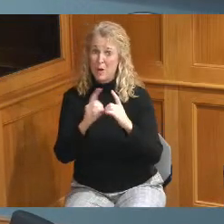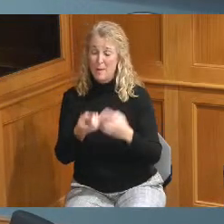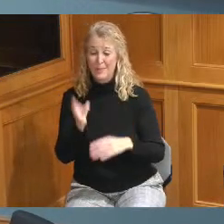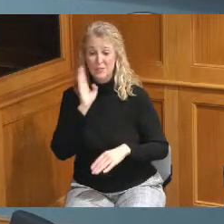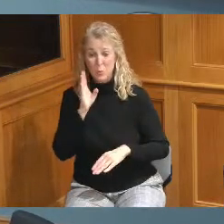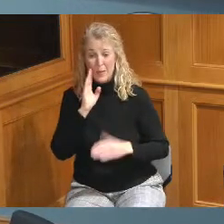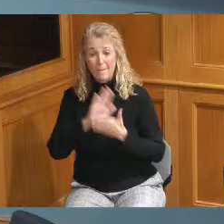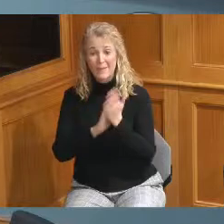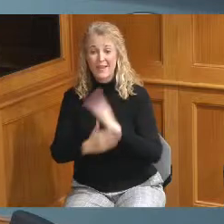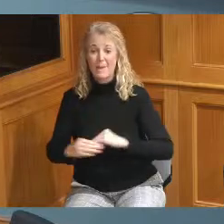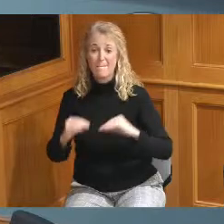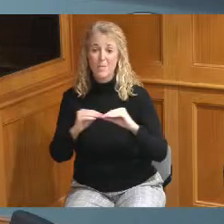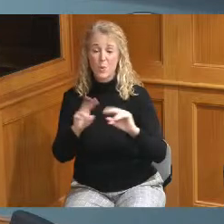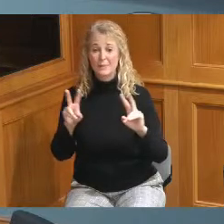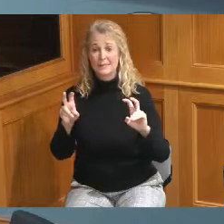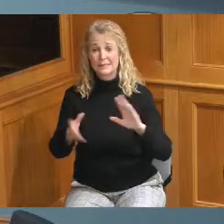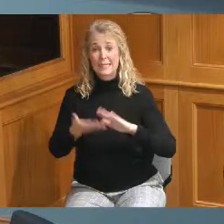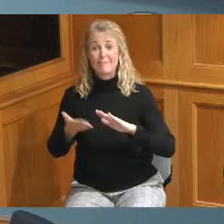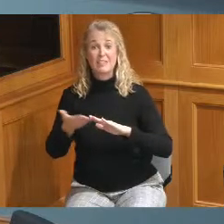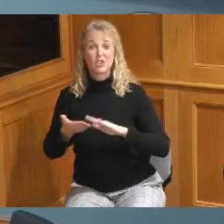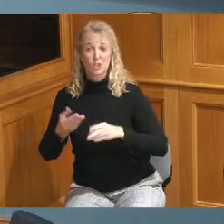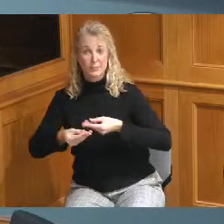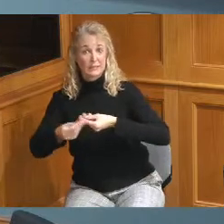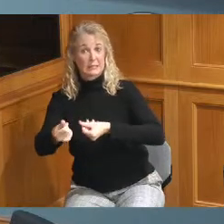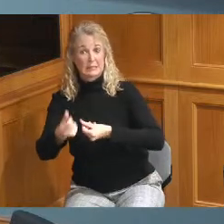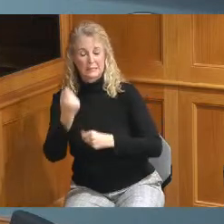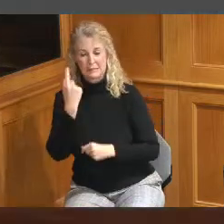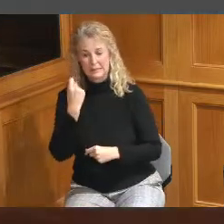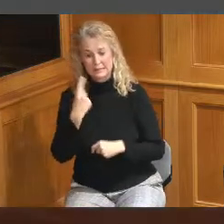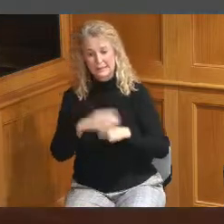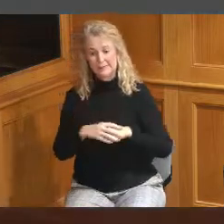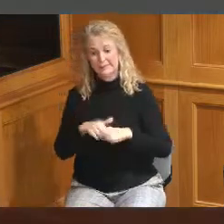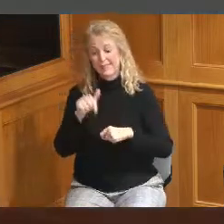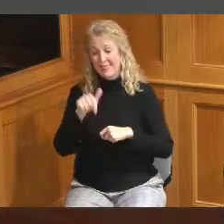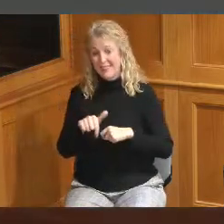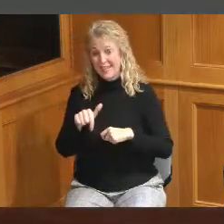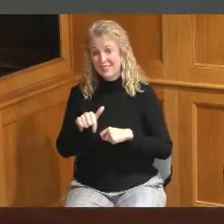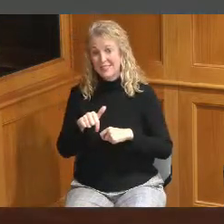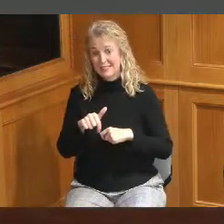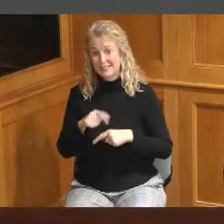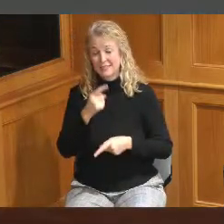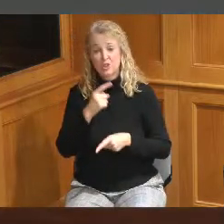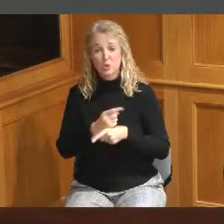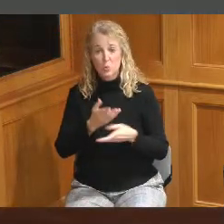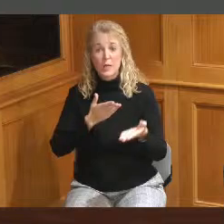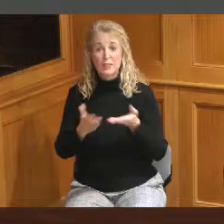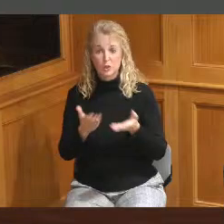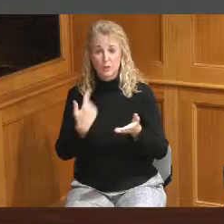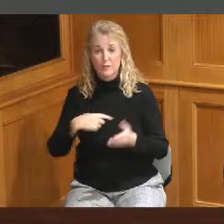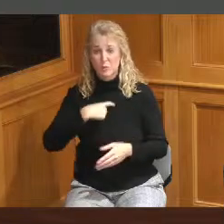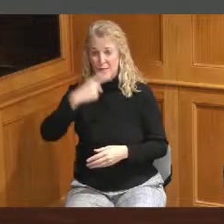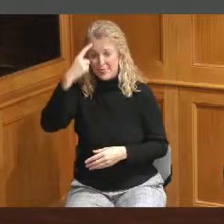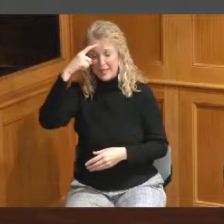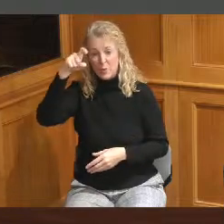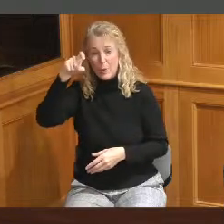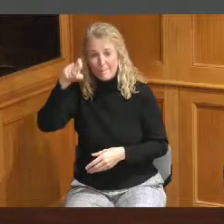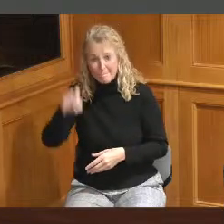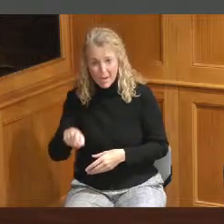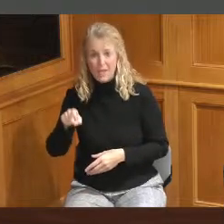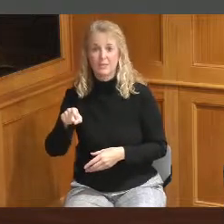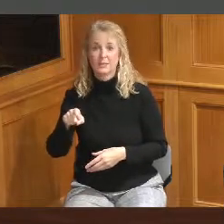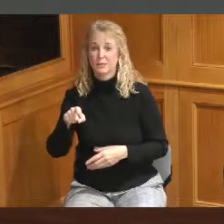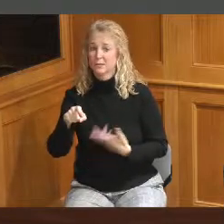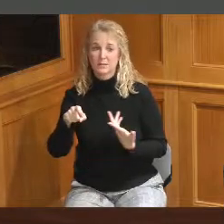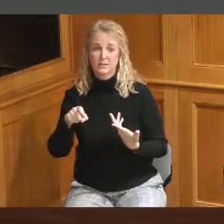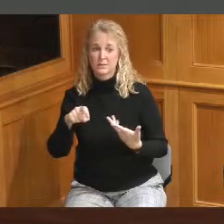to occur. But if, at the end of the day, this is the type of service that we feel we need to be going to for the protection